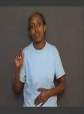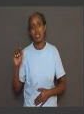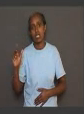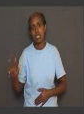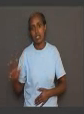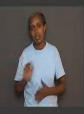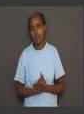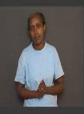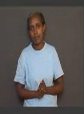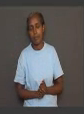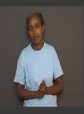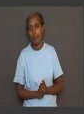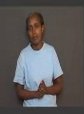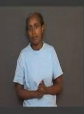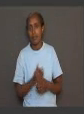3.